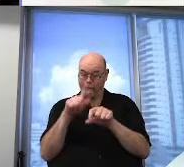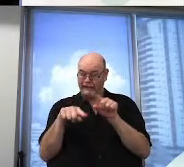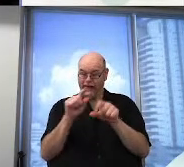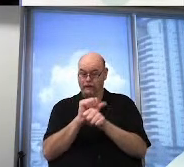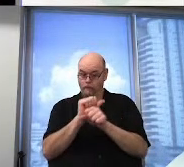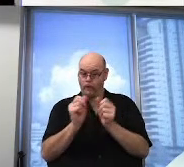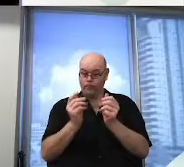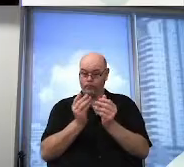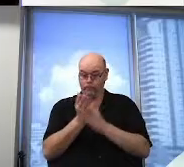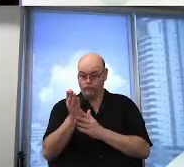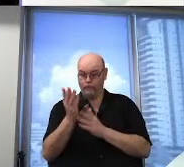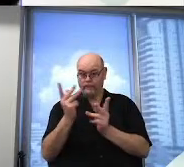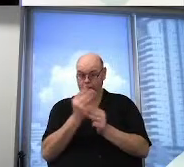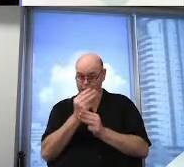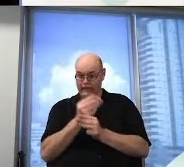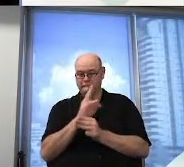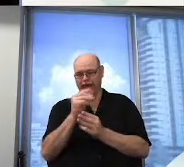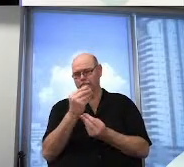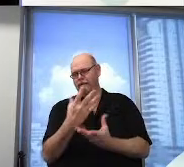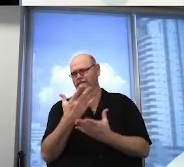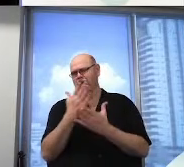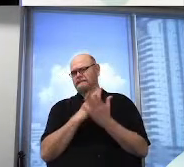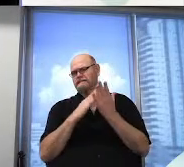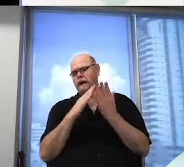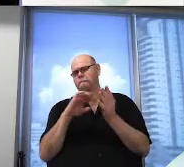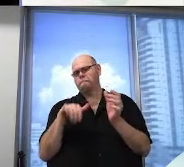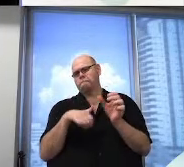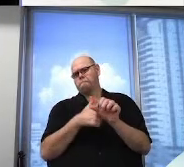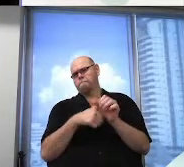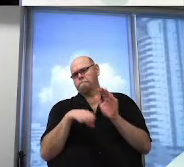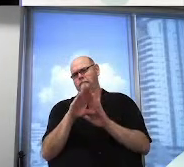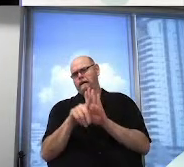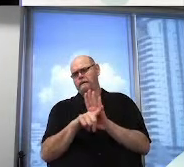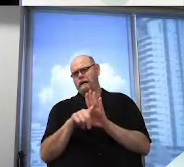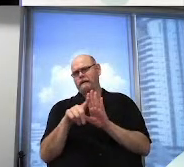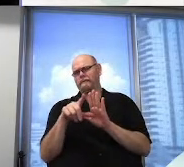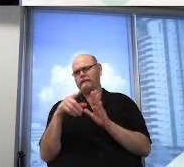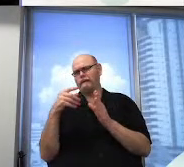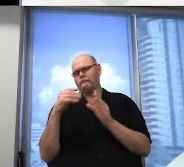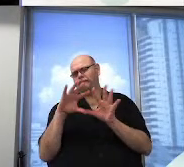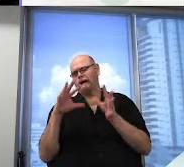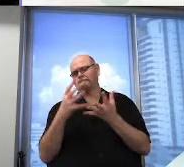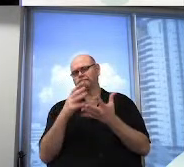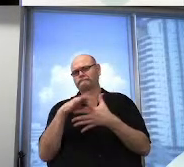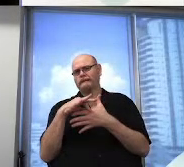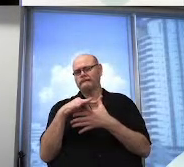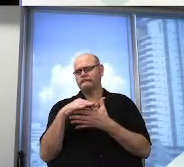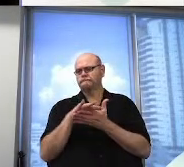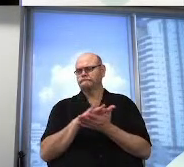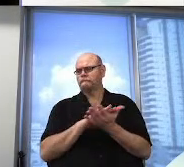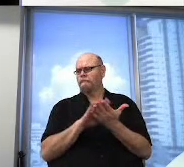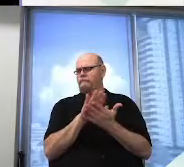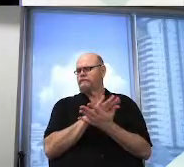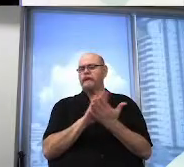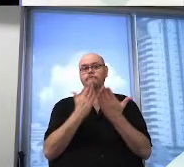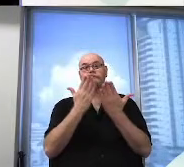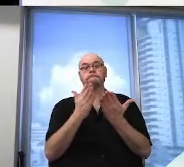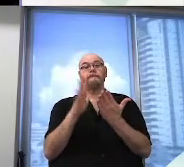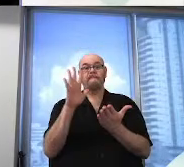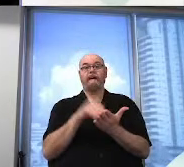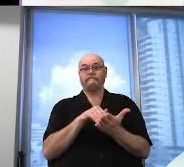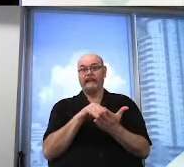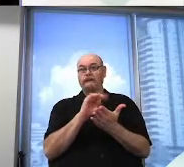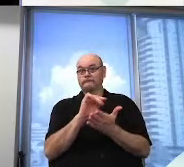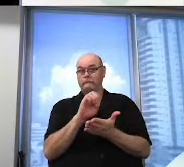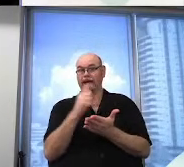but I'll provide you, I think, some context that will help you with this, if I may. That's what I mentioned, that we had submitted 5,000